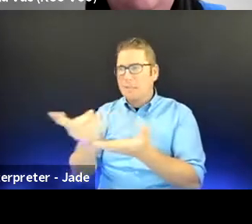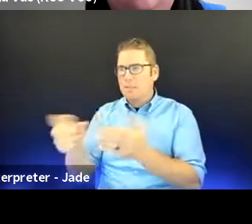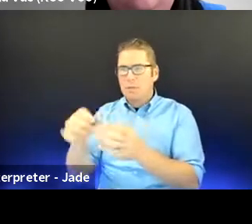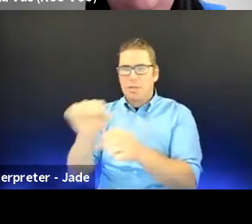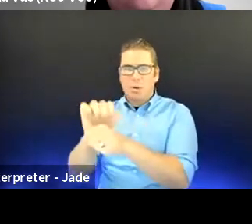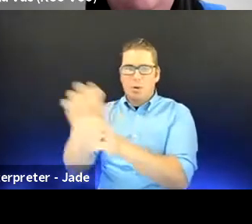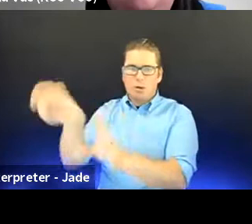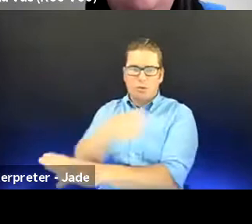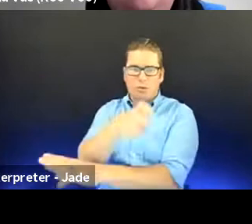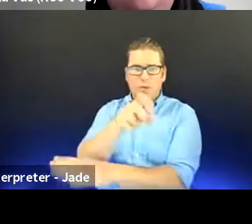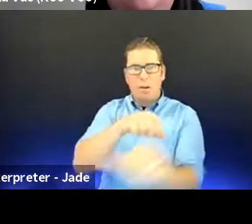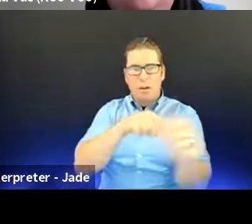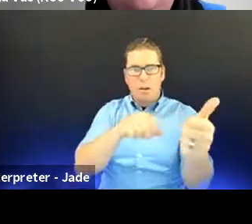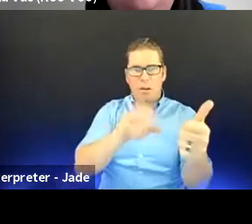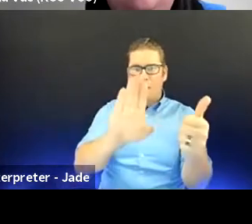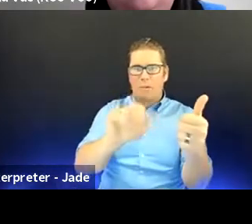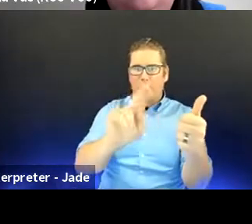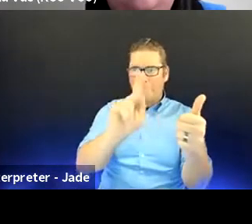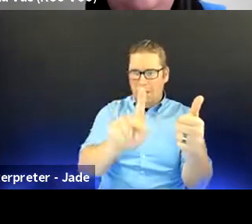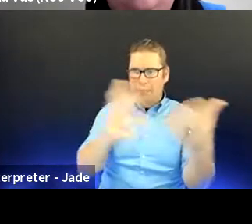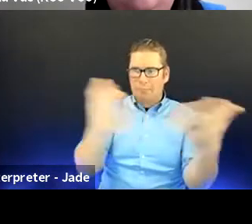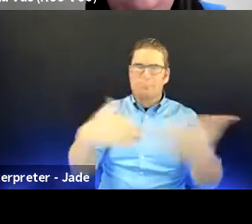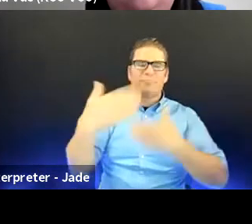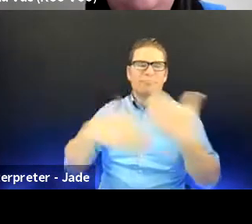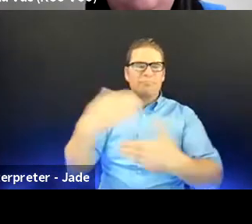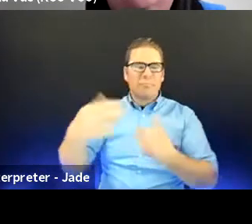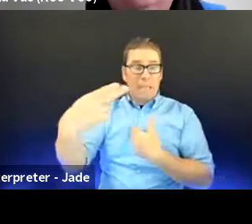fast forward through high school, I didn't really know what